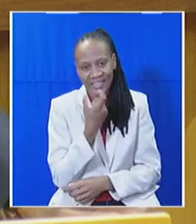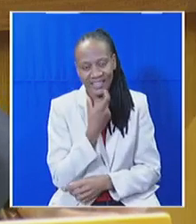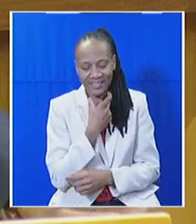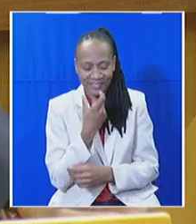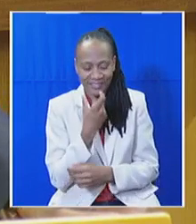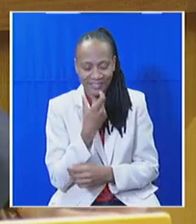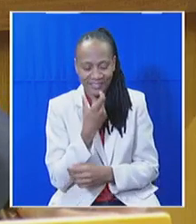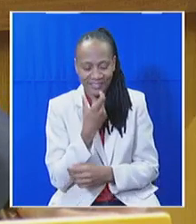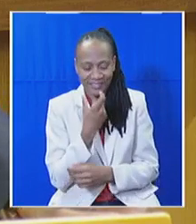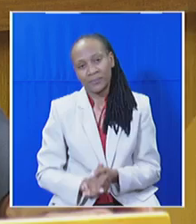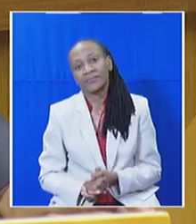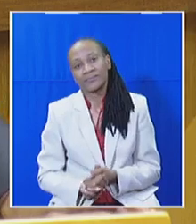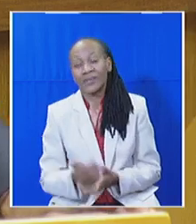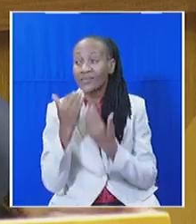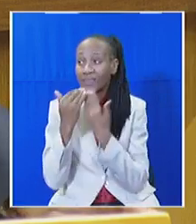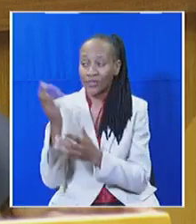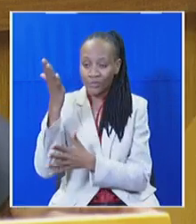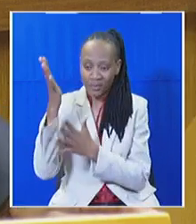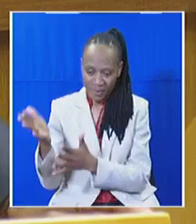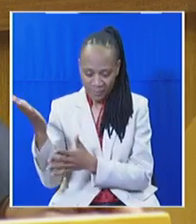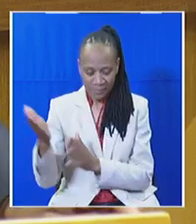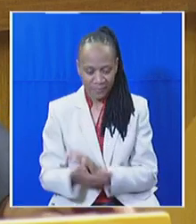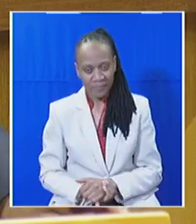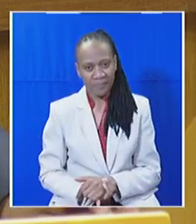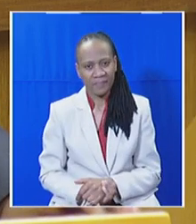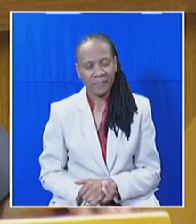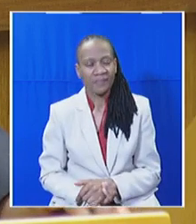Thank you, Honorable Speaker.